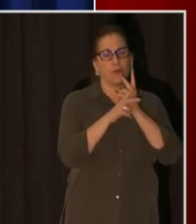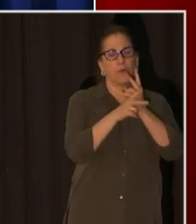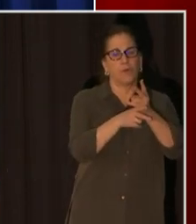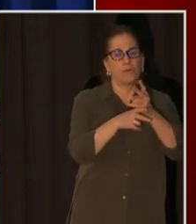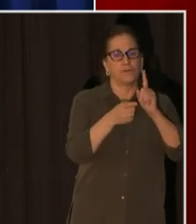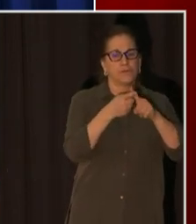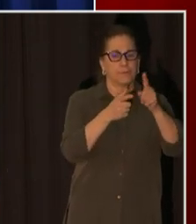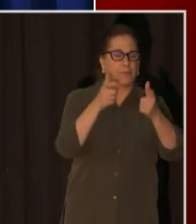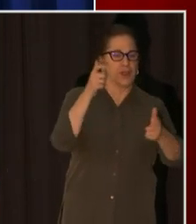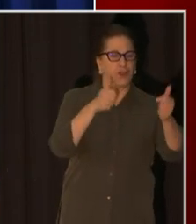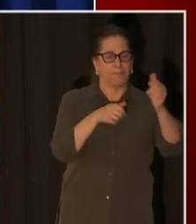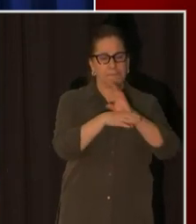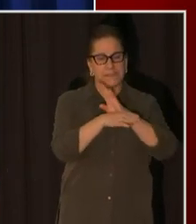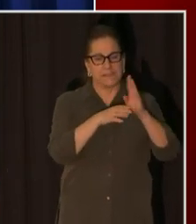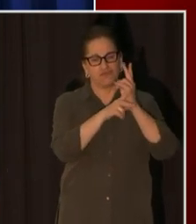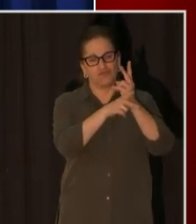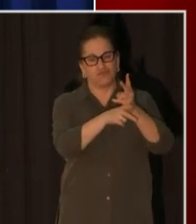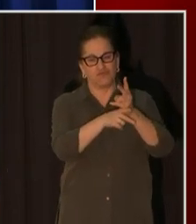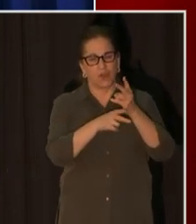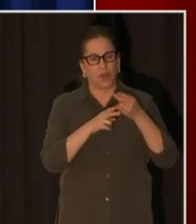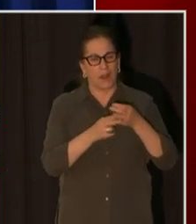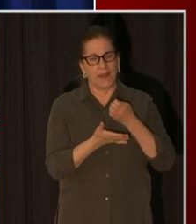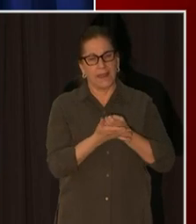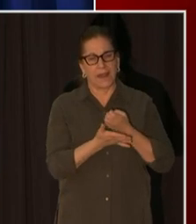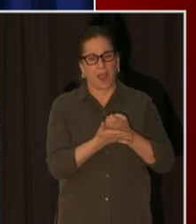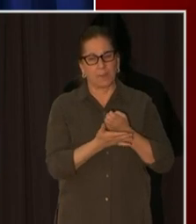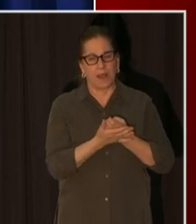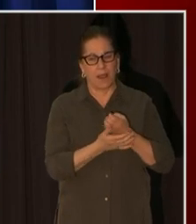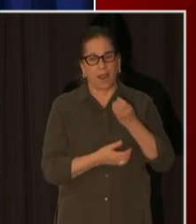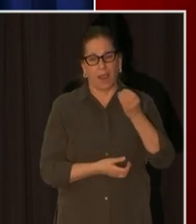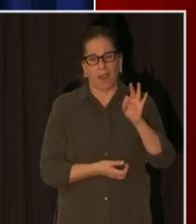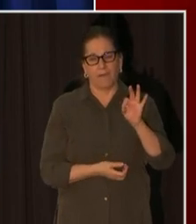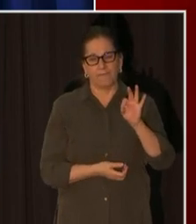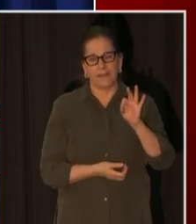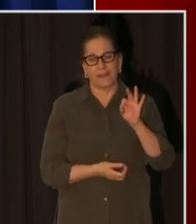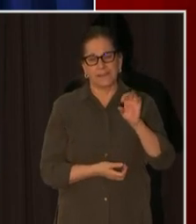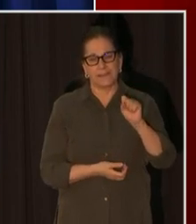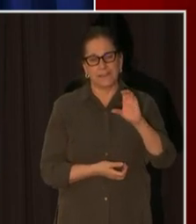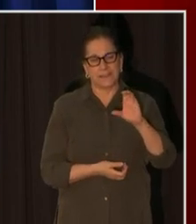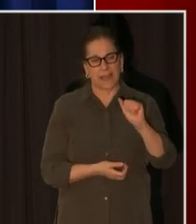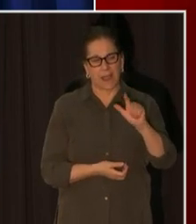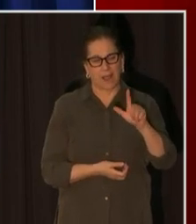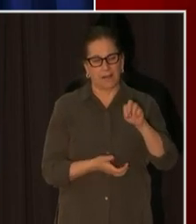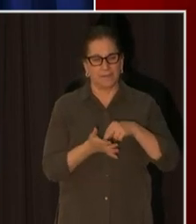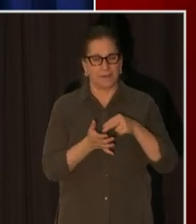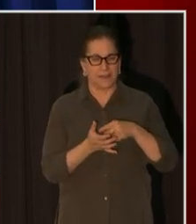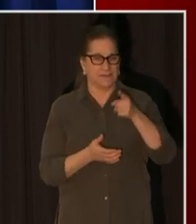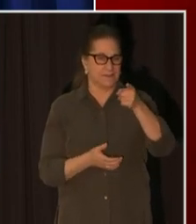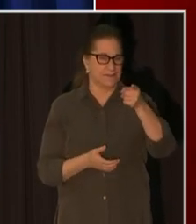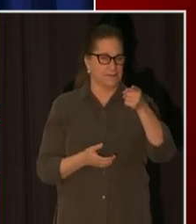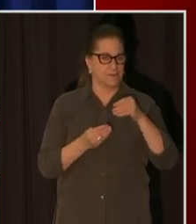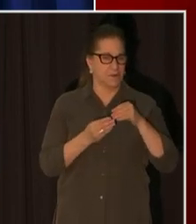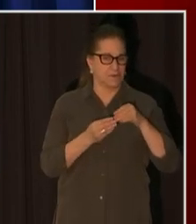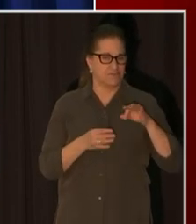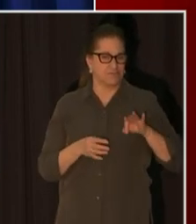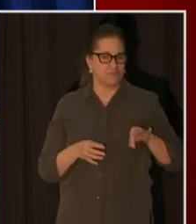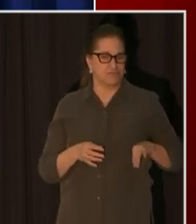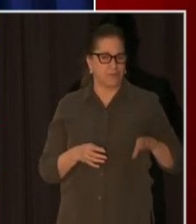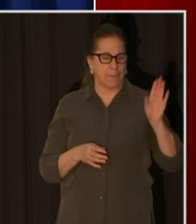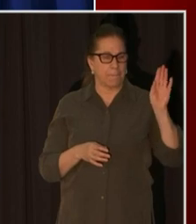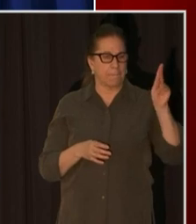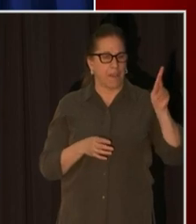struggle sometimes to have longer lasting relationships with lenders. And then I